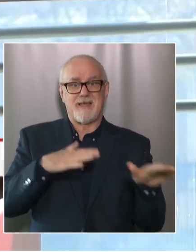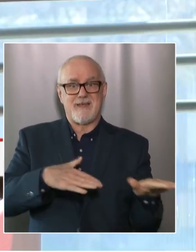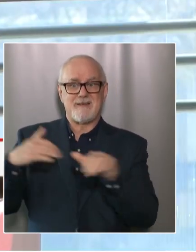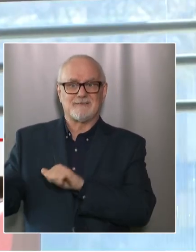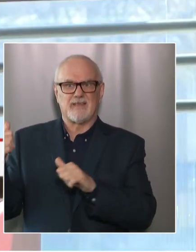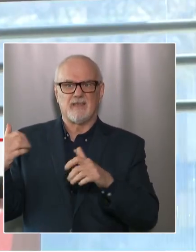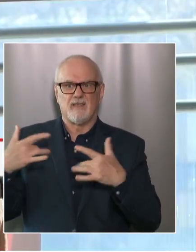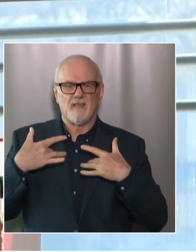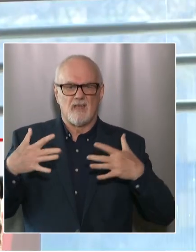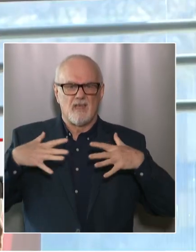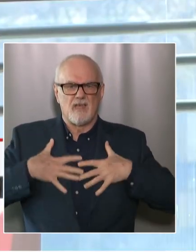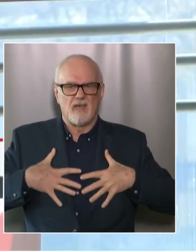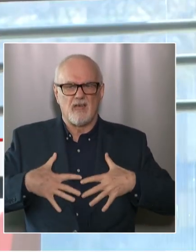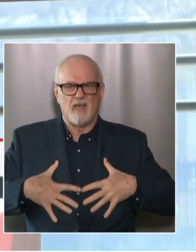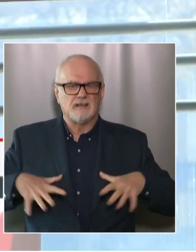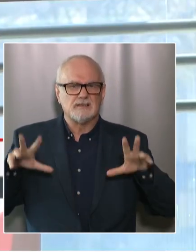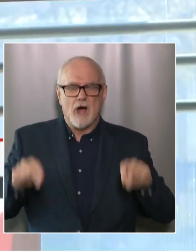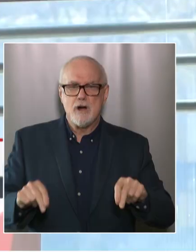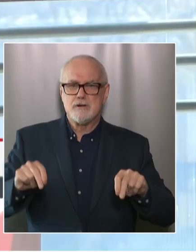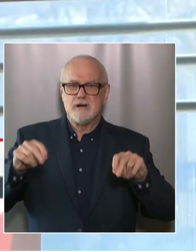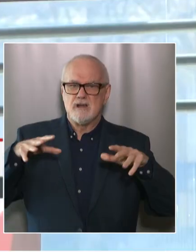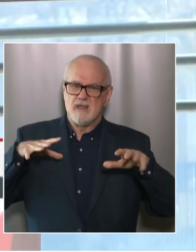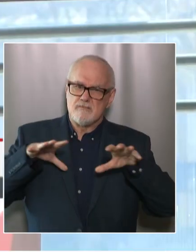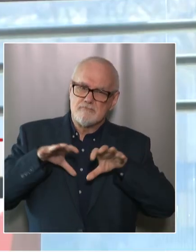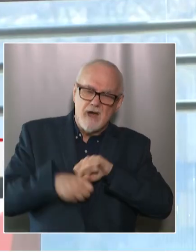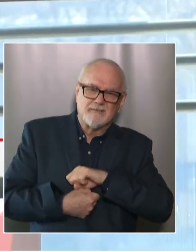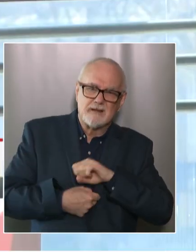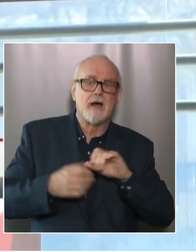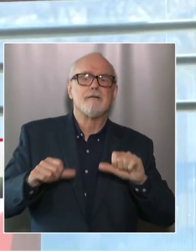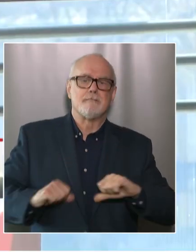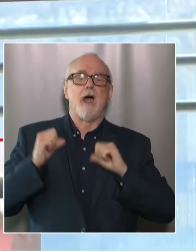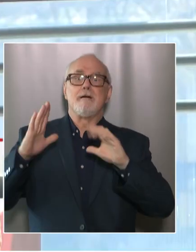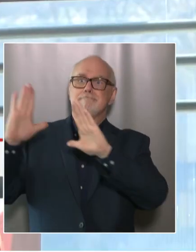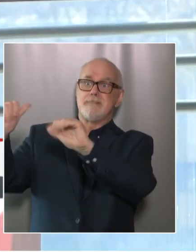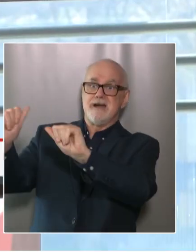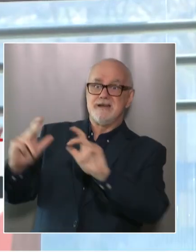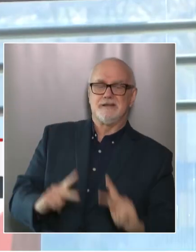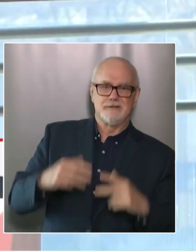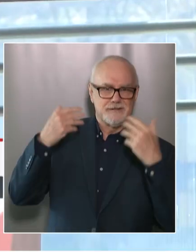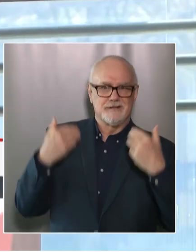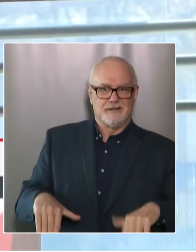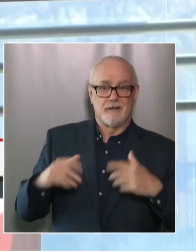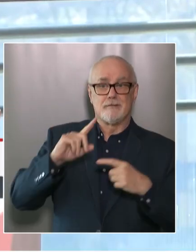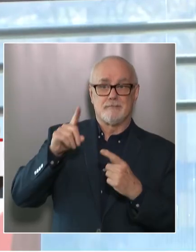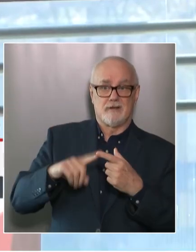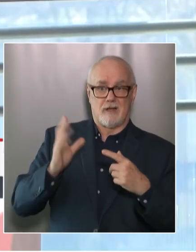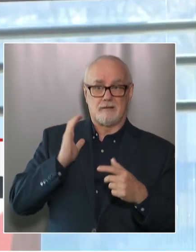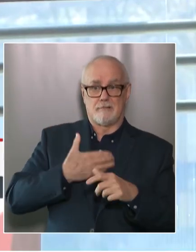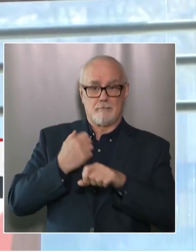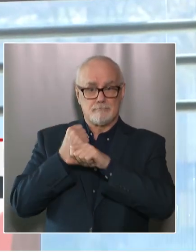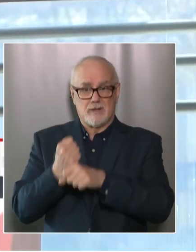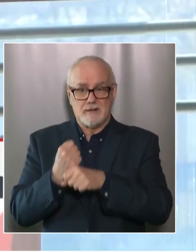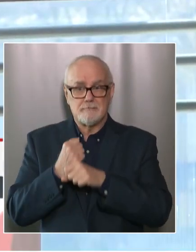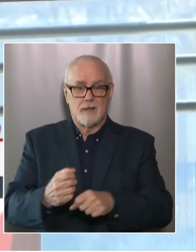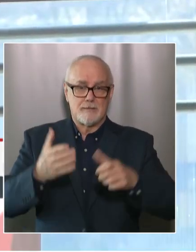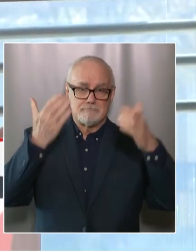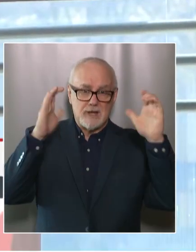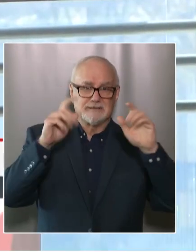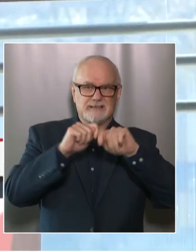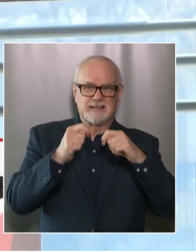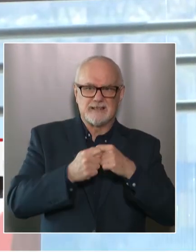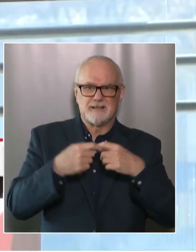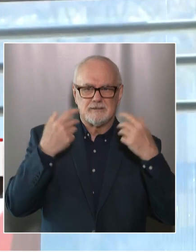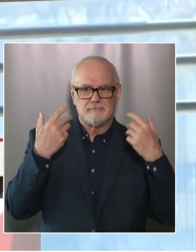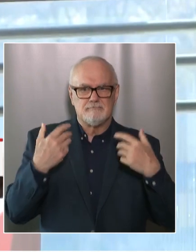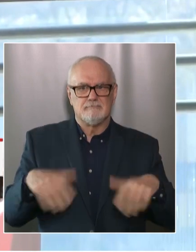that they were going to leave us. I've never seen DC residents more depressed, by the way. This was not a good time, not a good